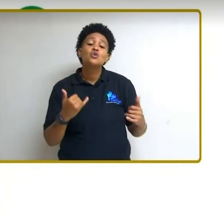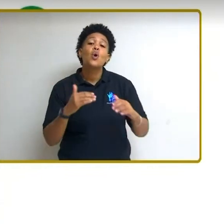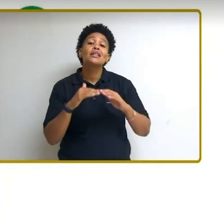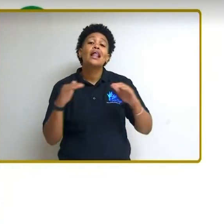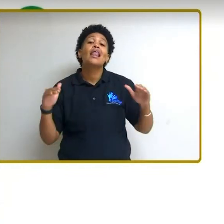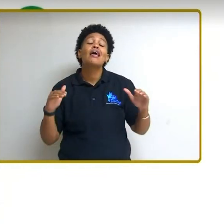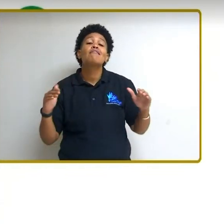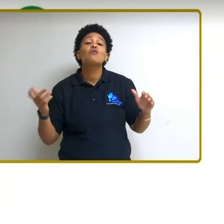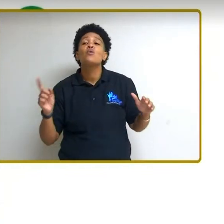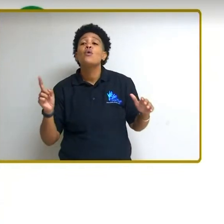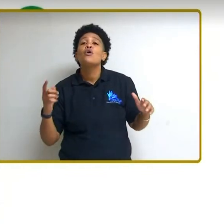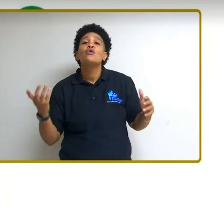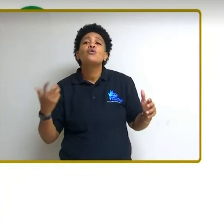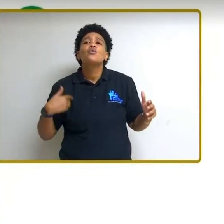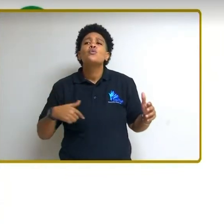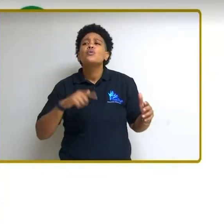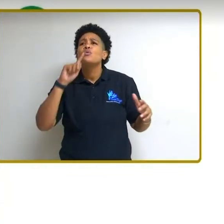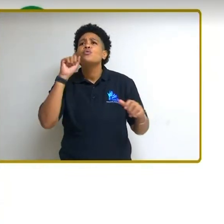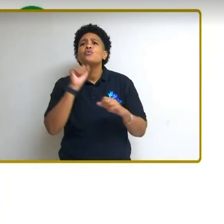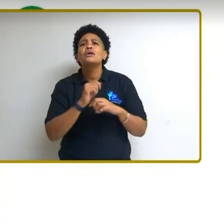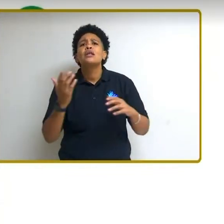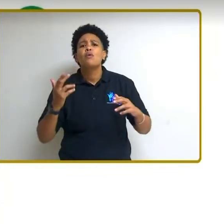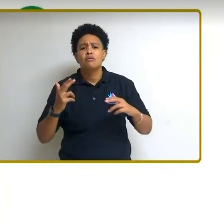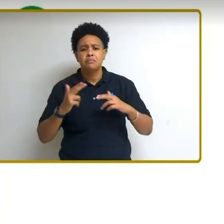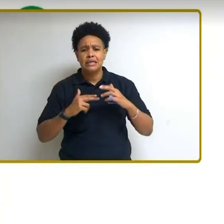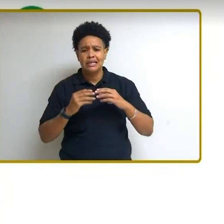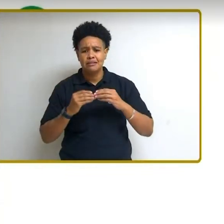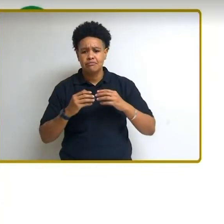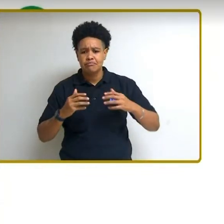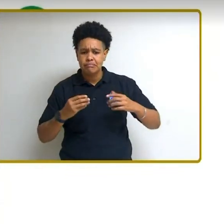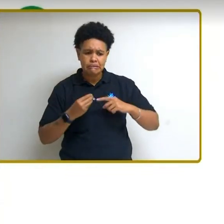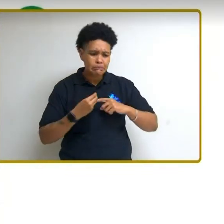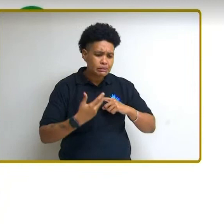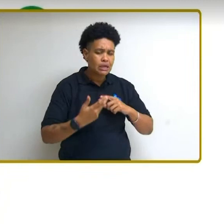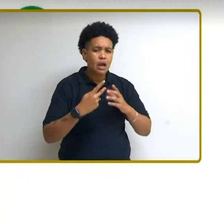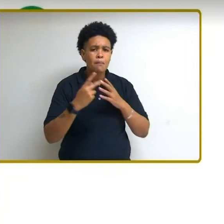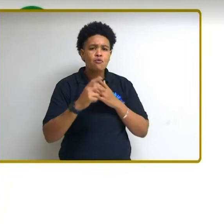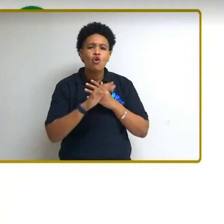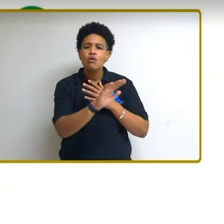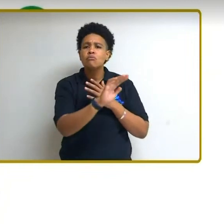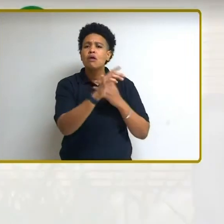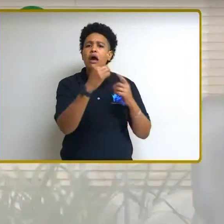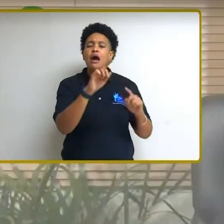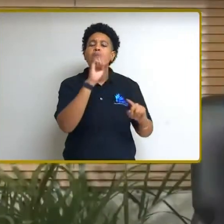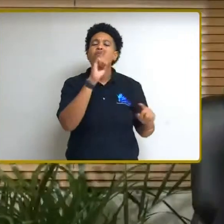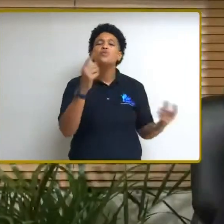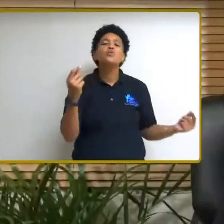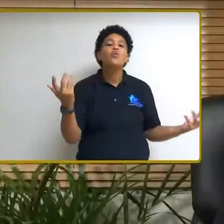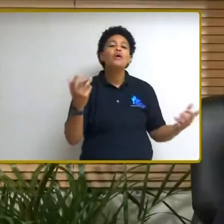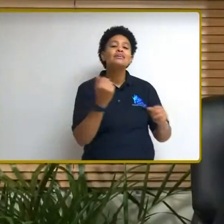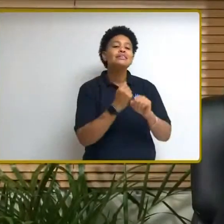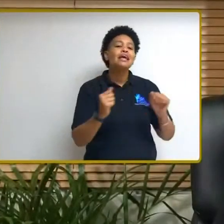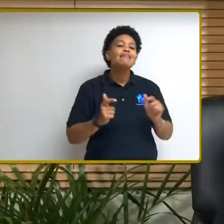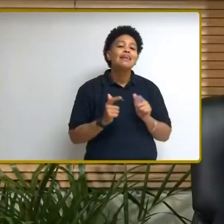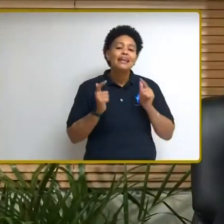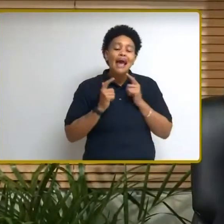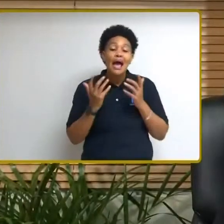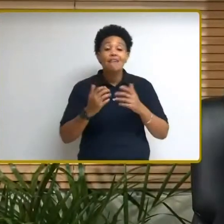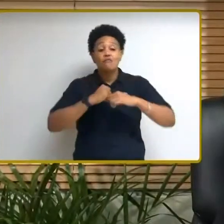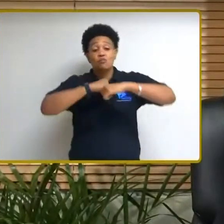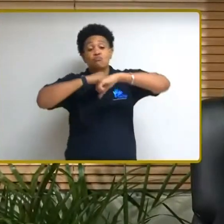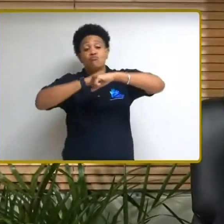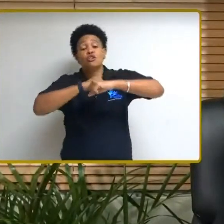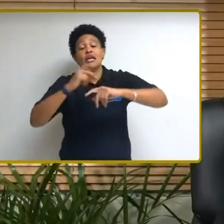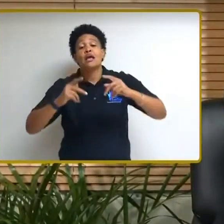stage where we are building out a program to save lives, to protect